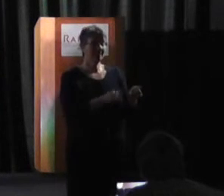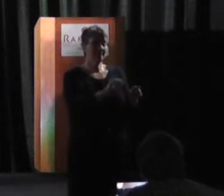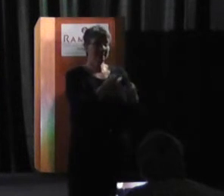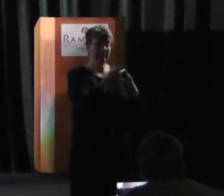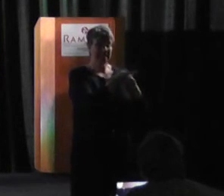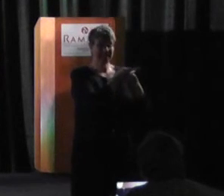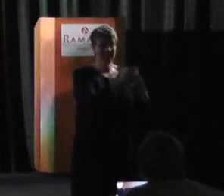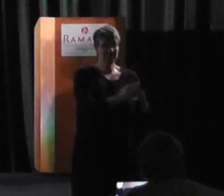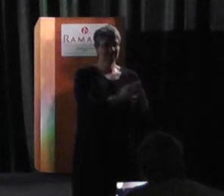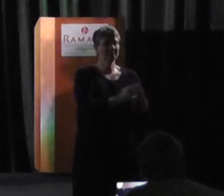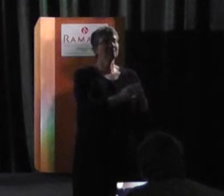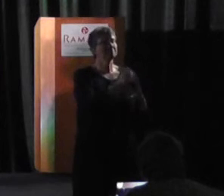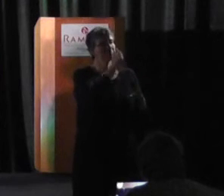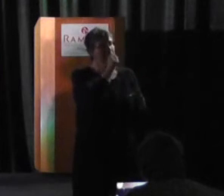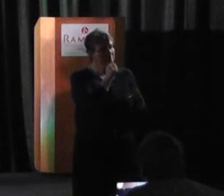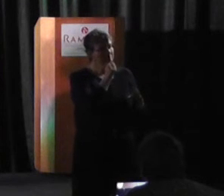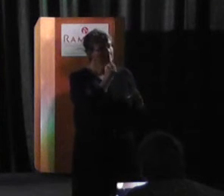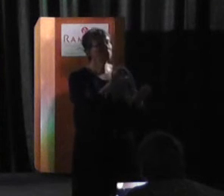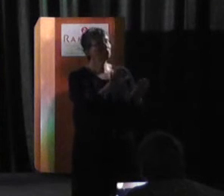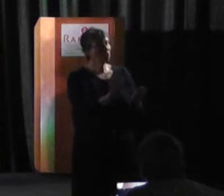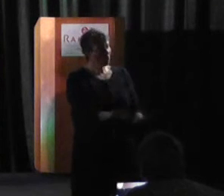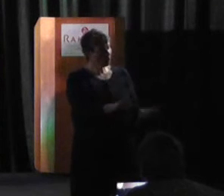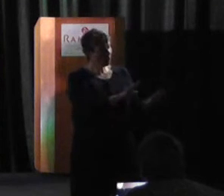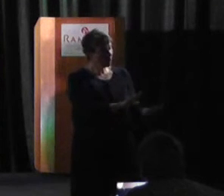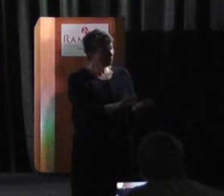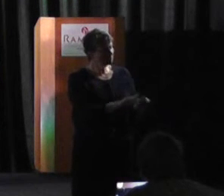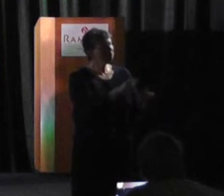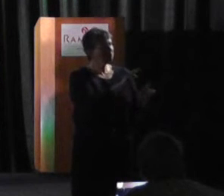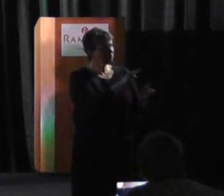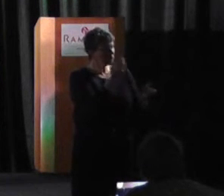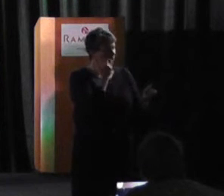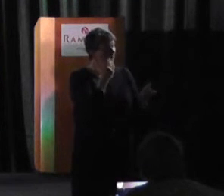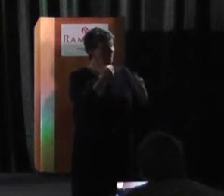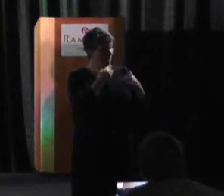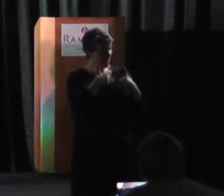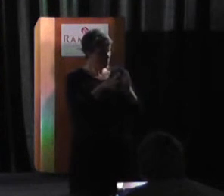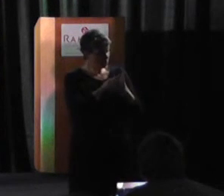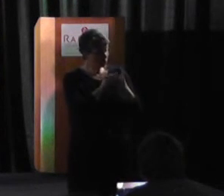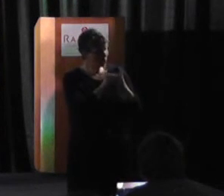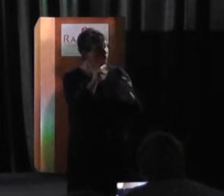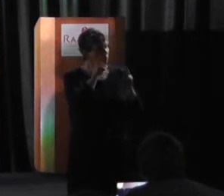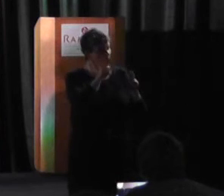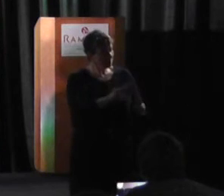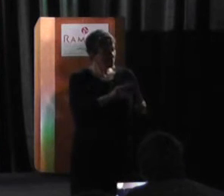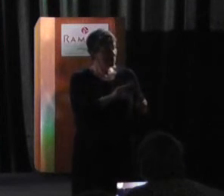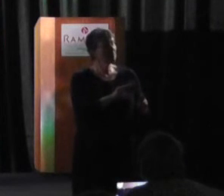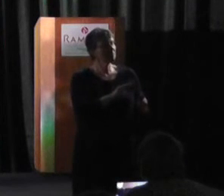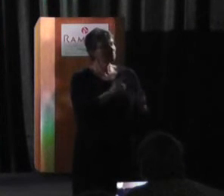calm. She knew that I would learn and respond best to people who had these